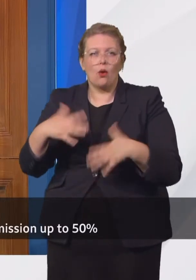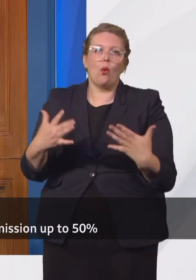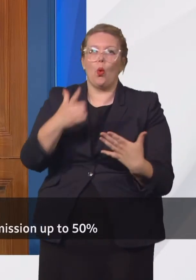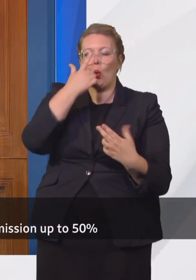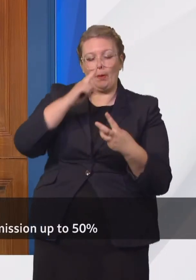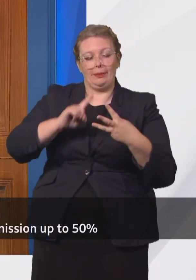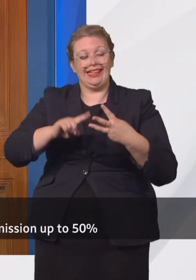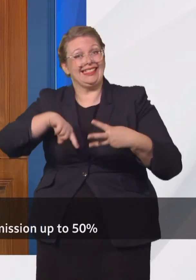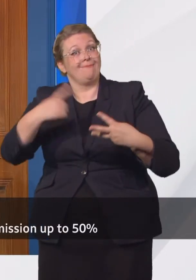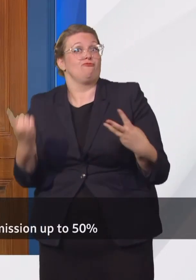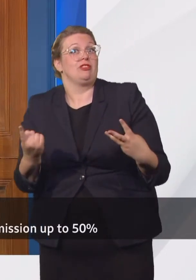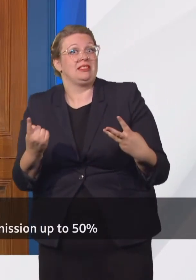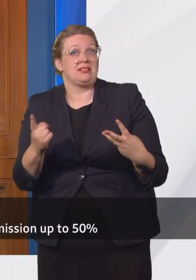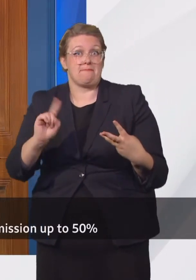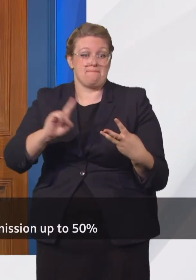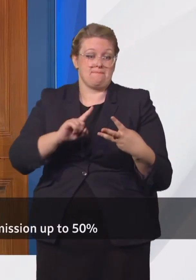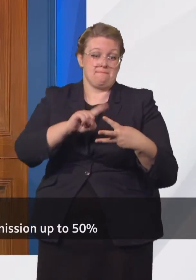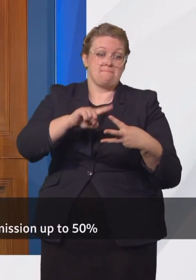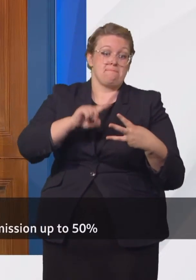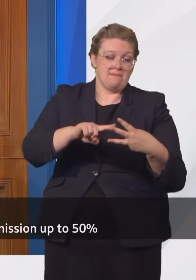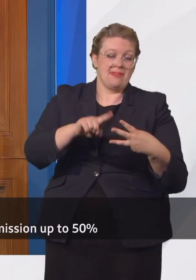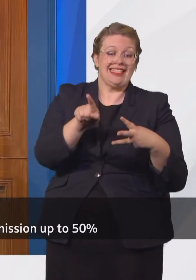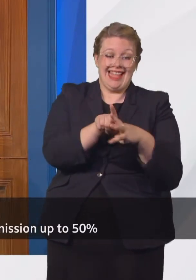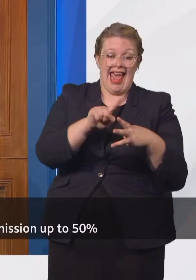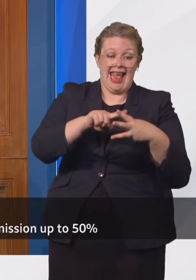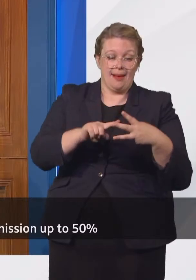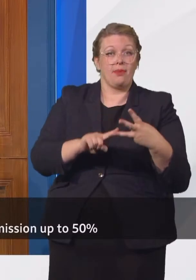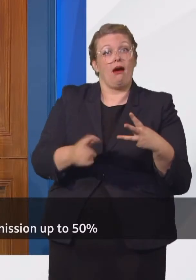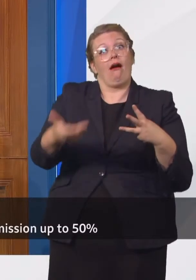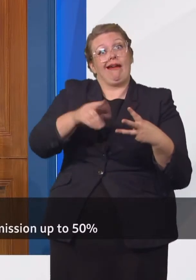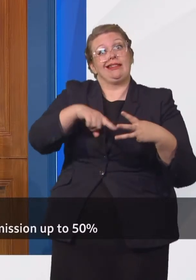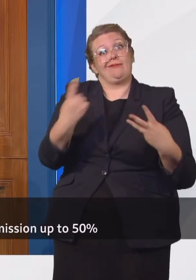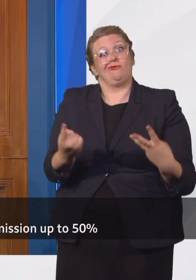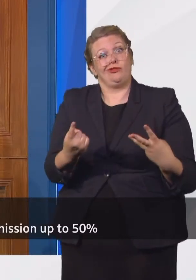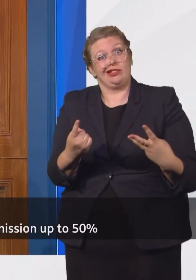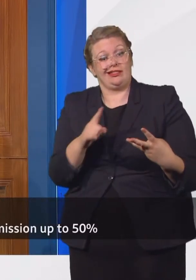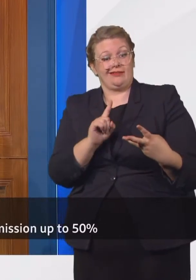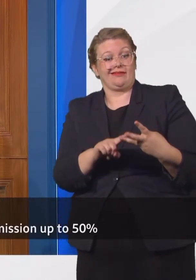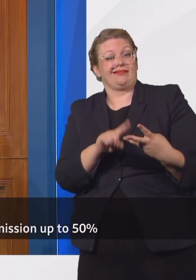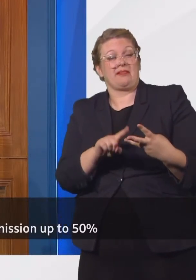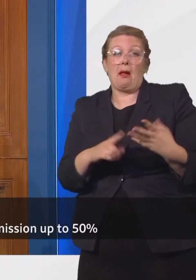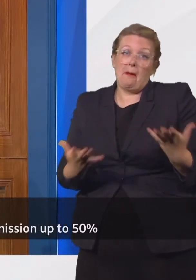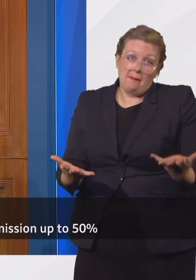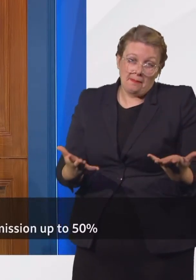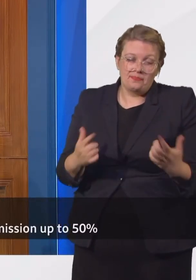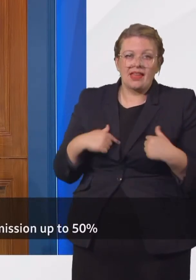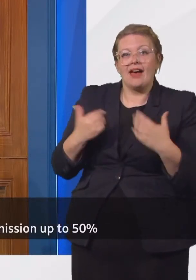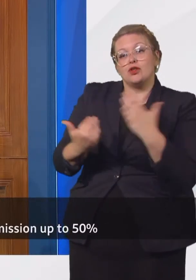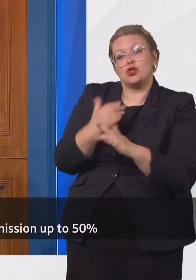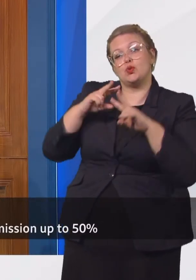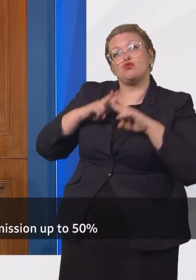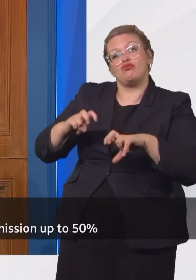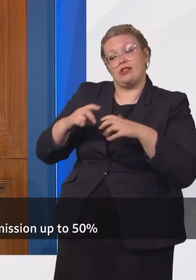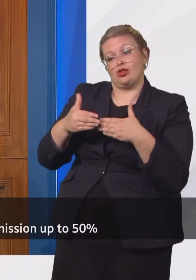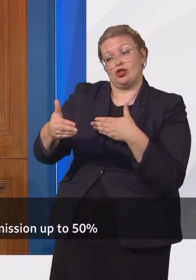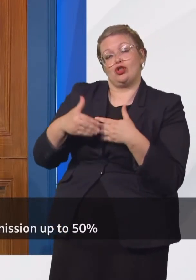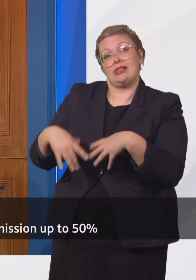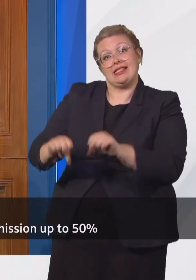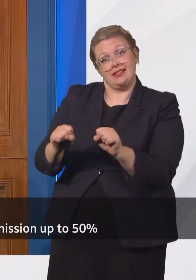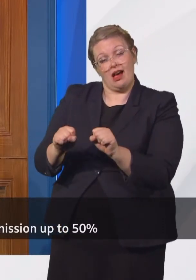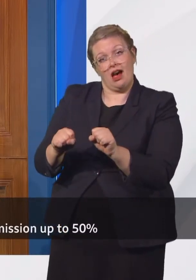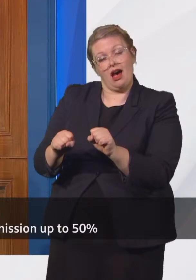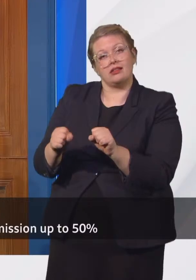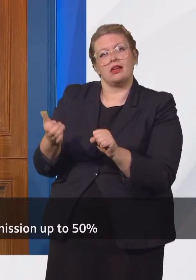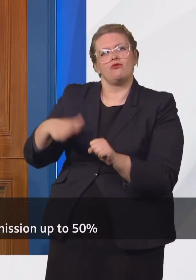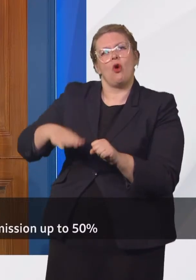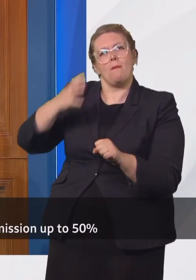called CovBoost, and it's Professor Faust and Professor Snape are going to be running this. It will be available to many,